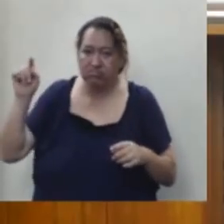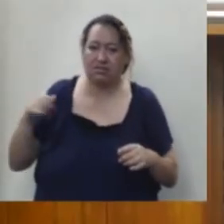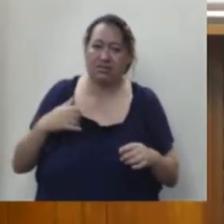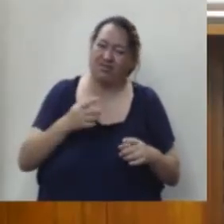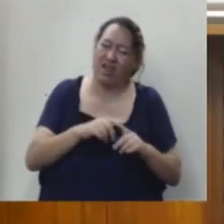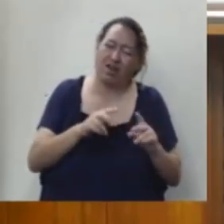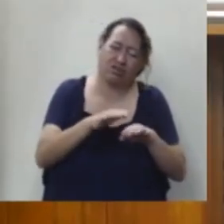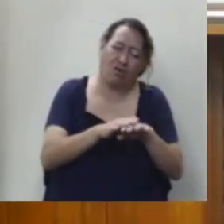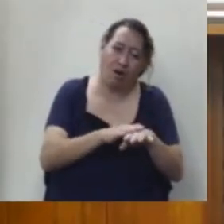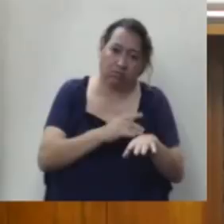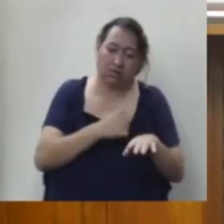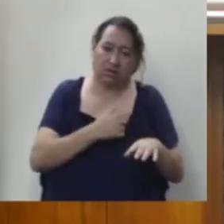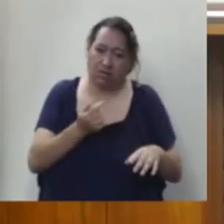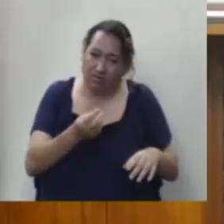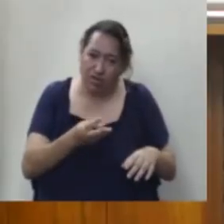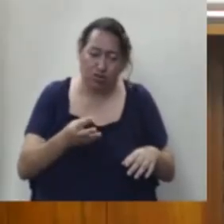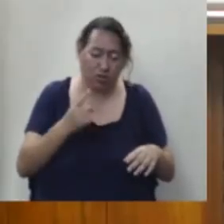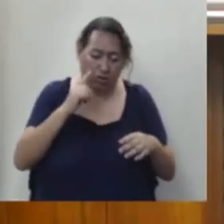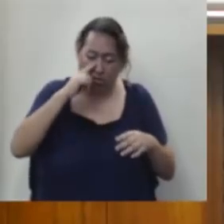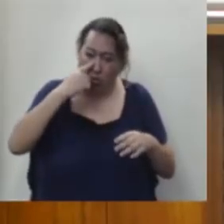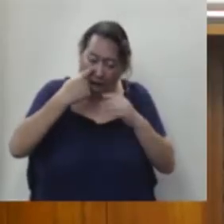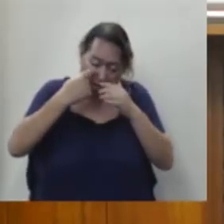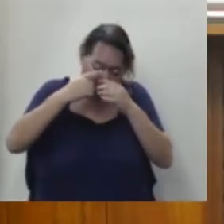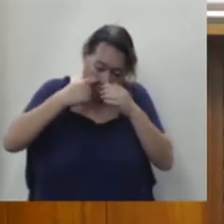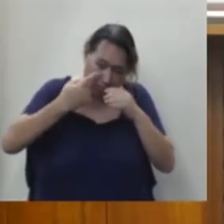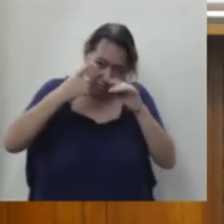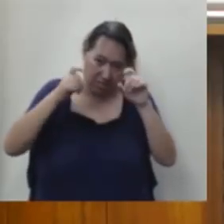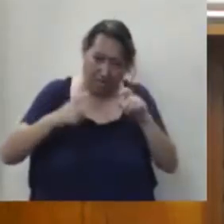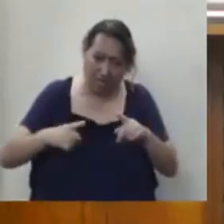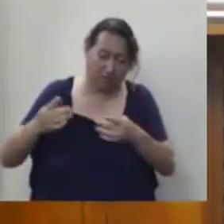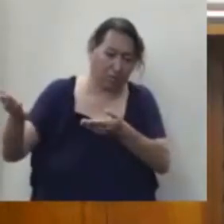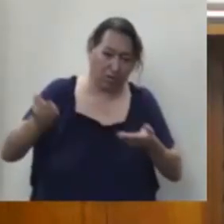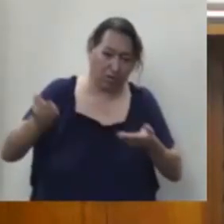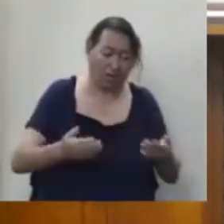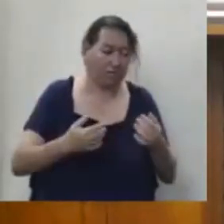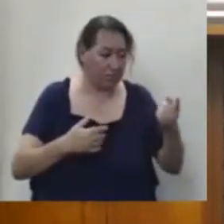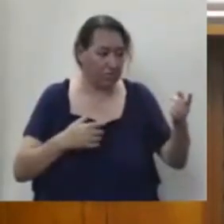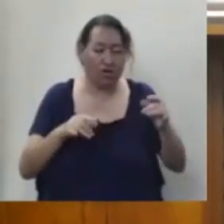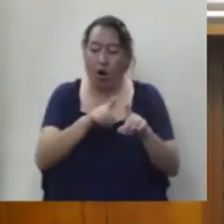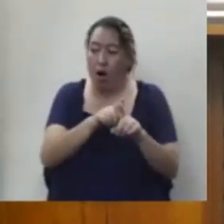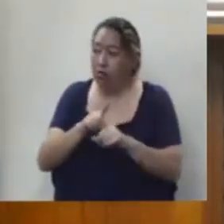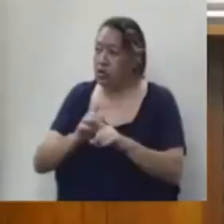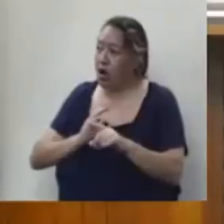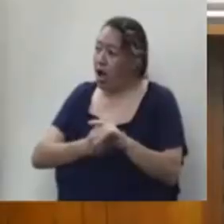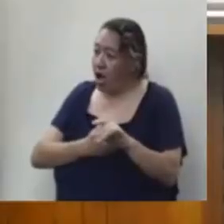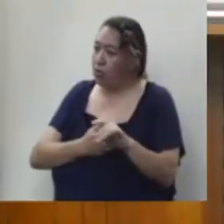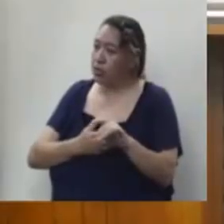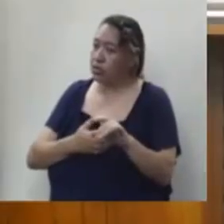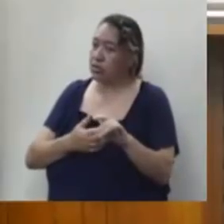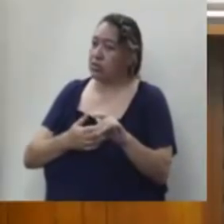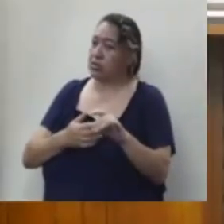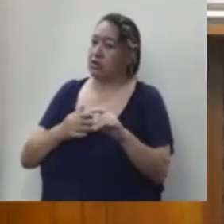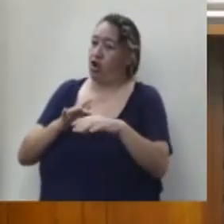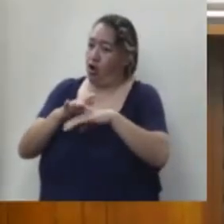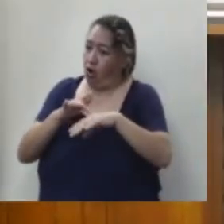to also say that the measures that we have put in, our proactive, early, and aggressive